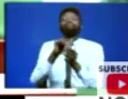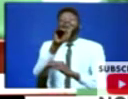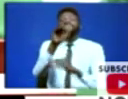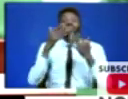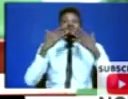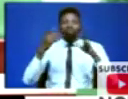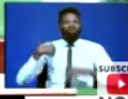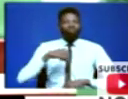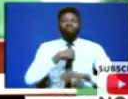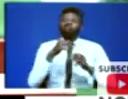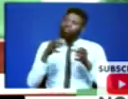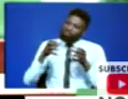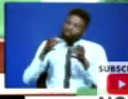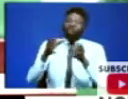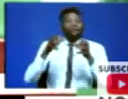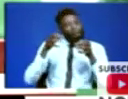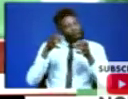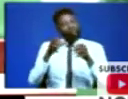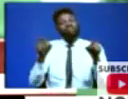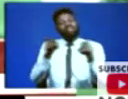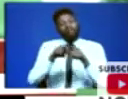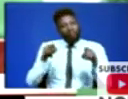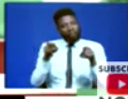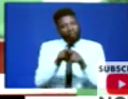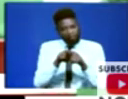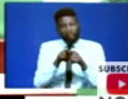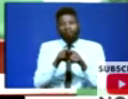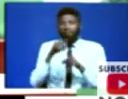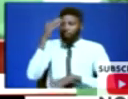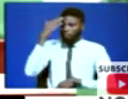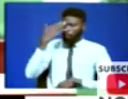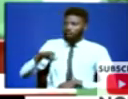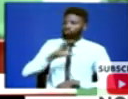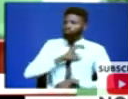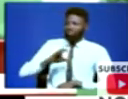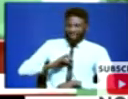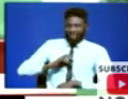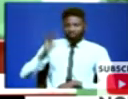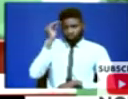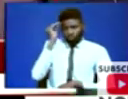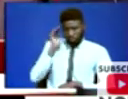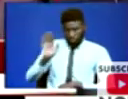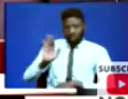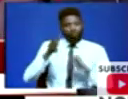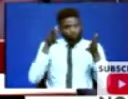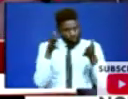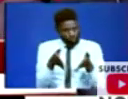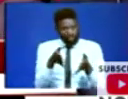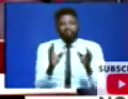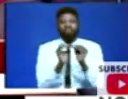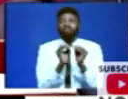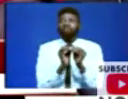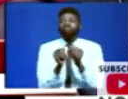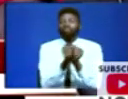pushing even the parliamentary committee on education. They are sitting today with TSC to